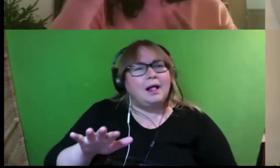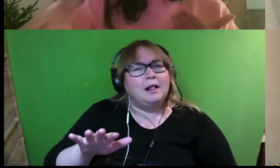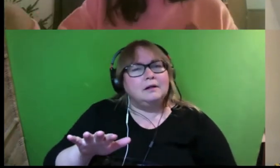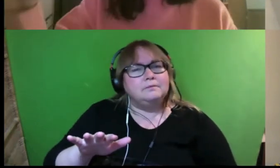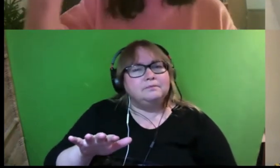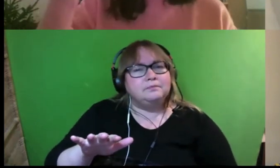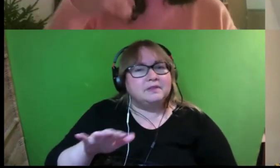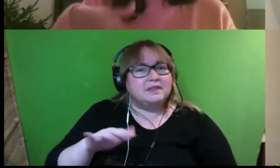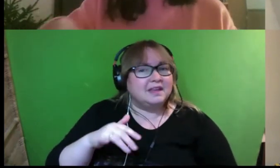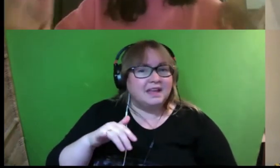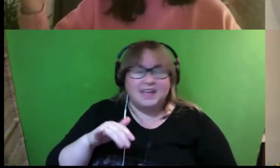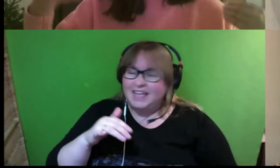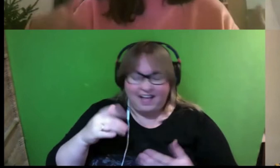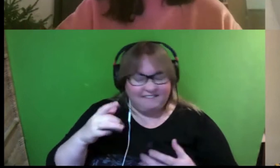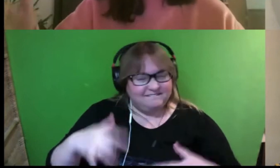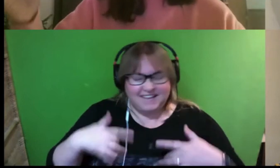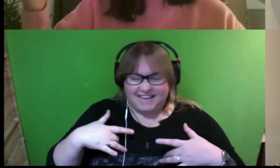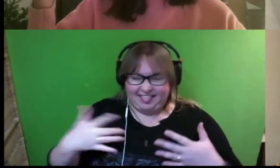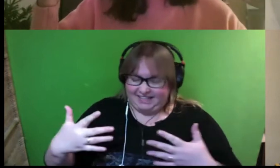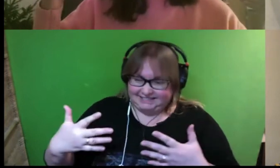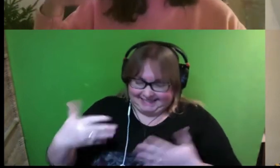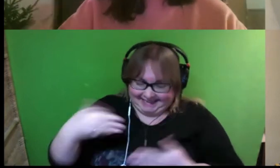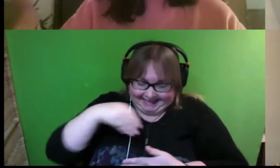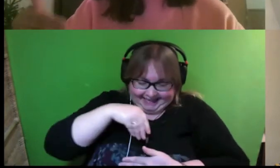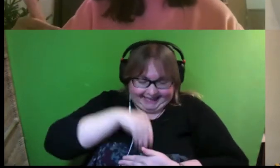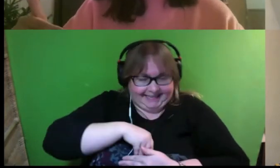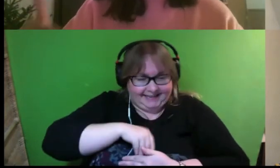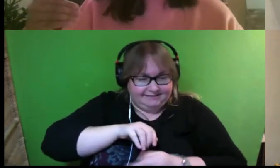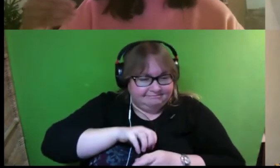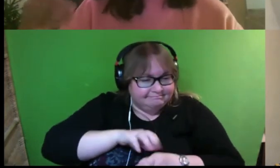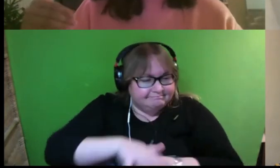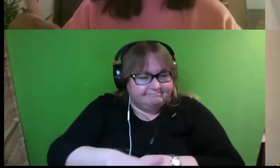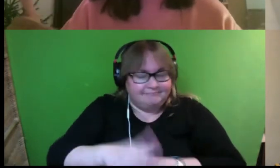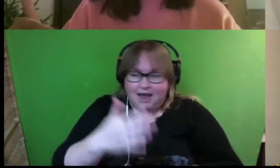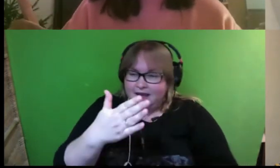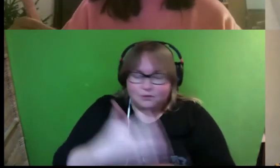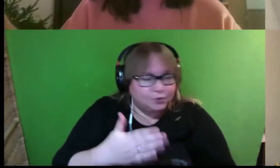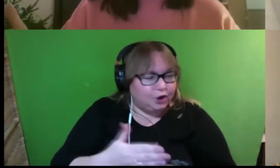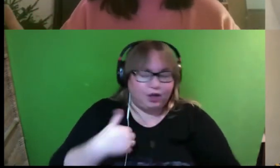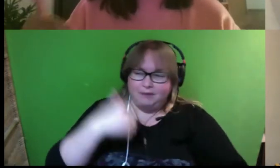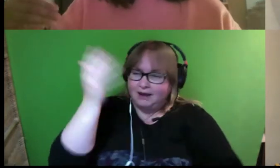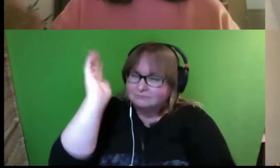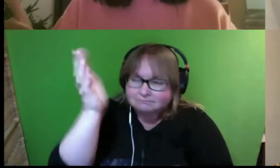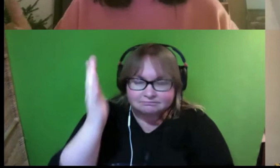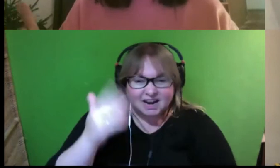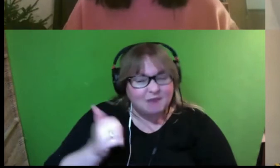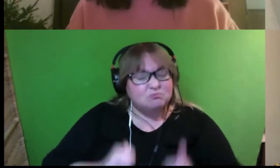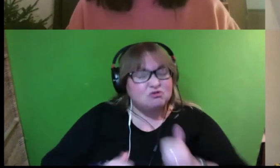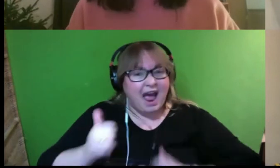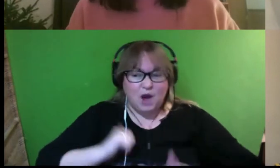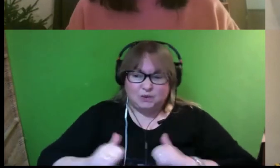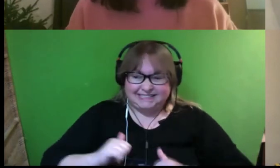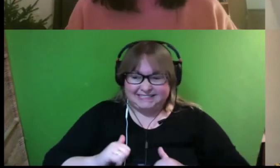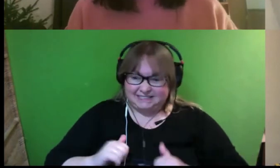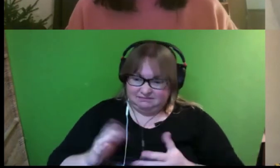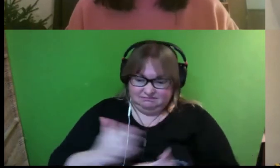just naturally infiltrate into how I just operate within these spaces. And that's what I'm really proud to say, is that output.